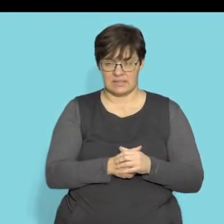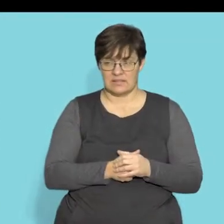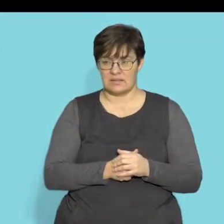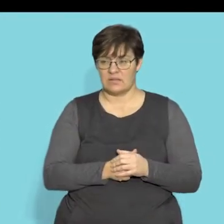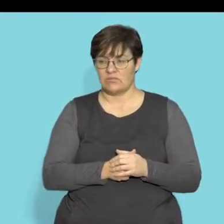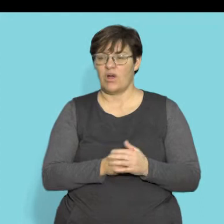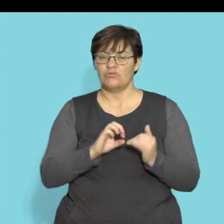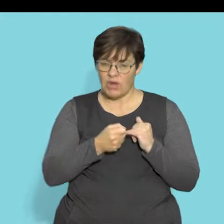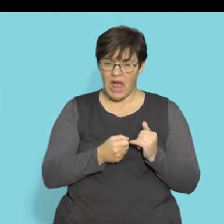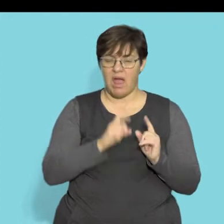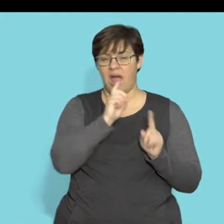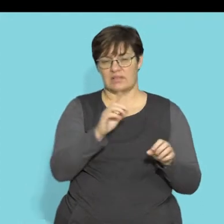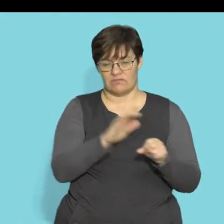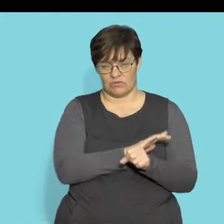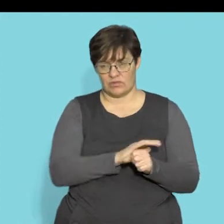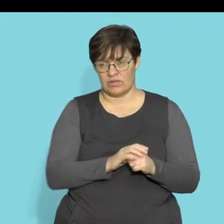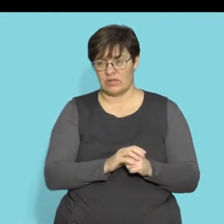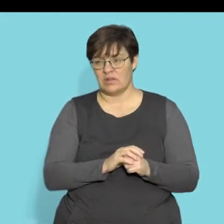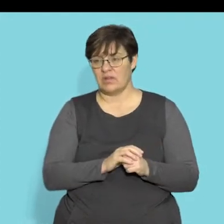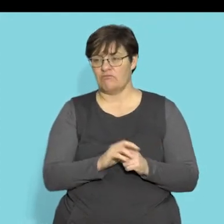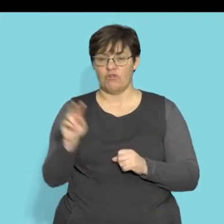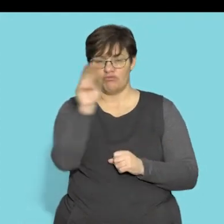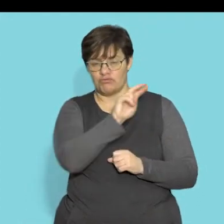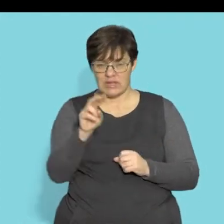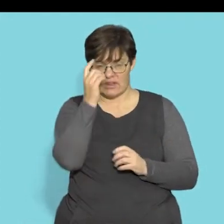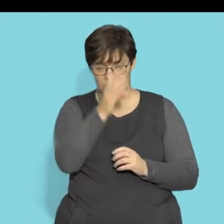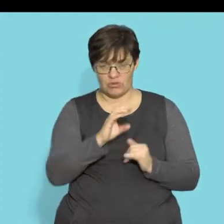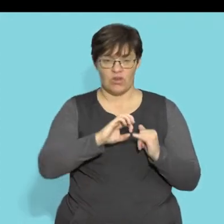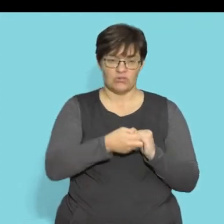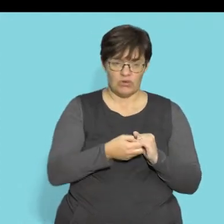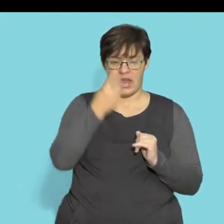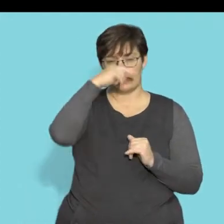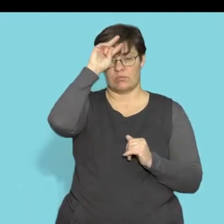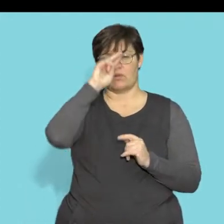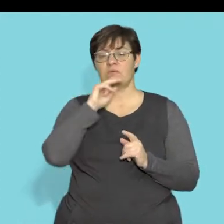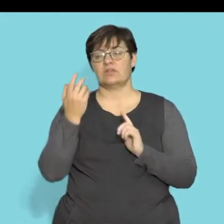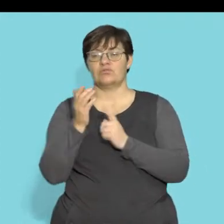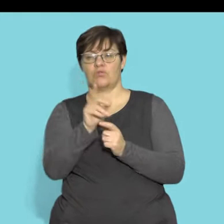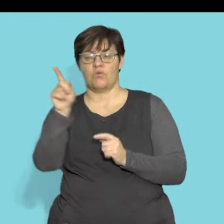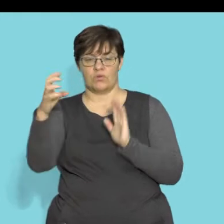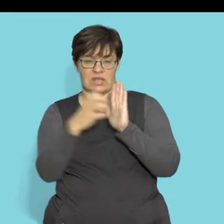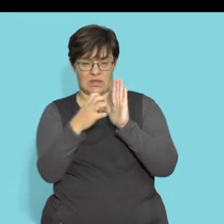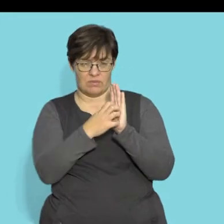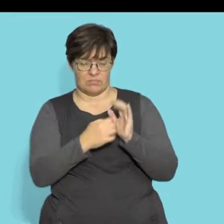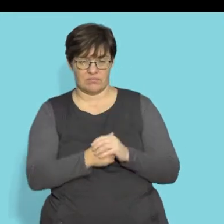try and get through this question as soon as we read the information and we try and interpret what is illustrated in this